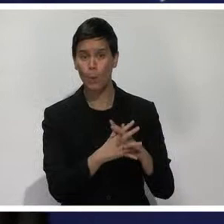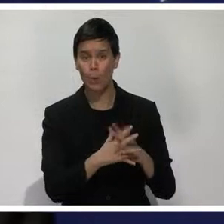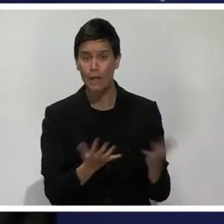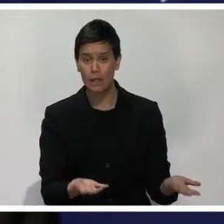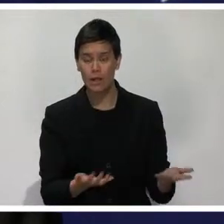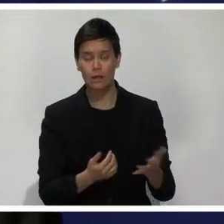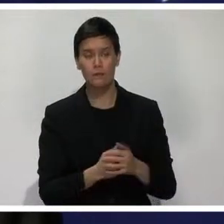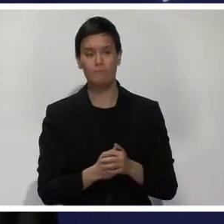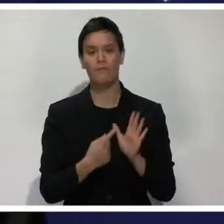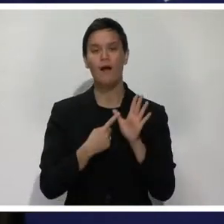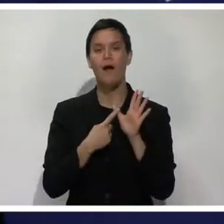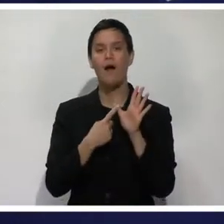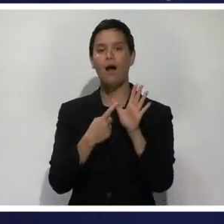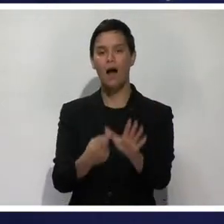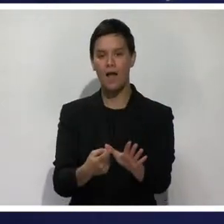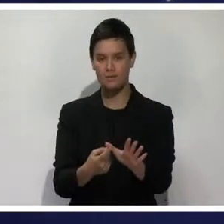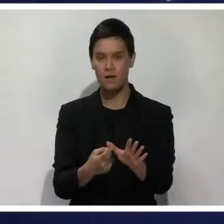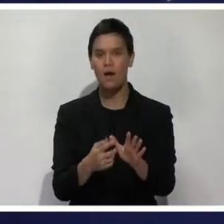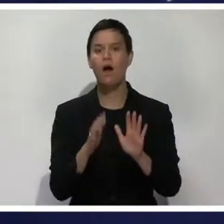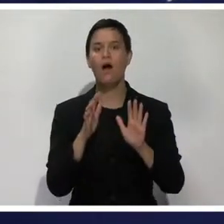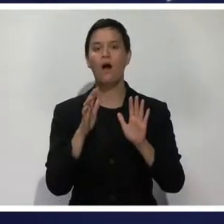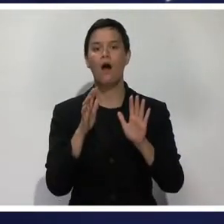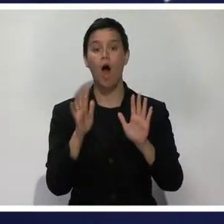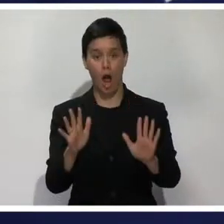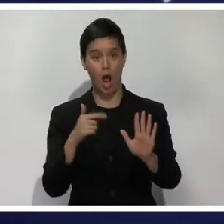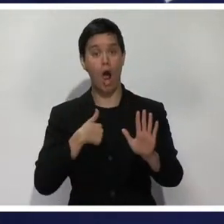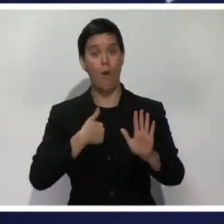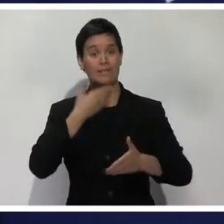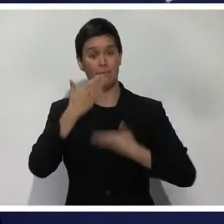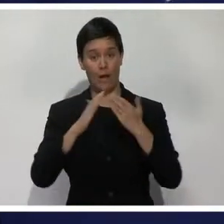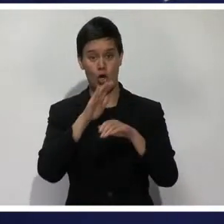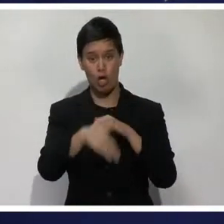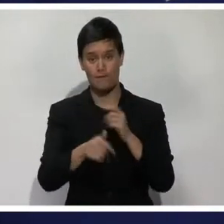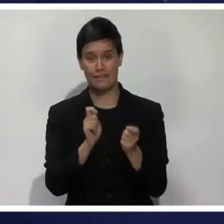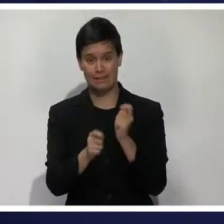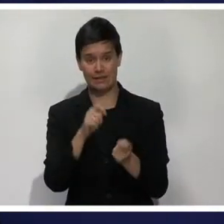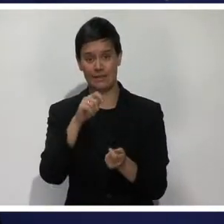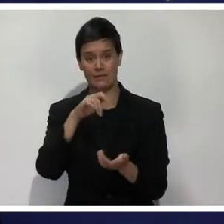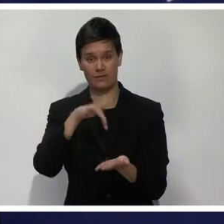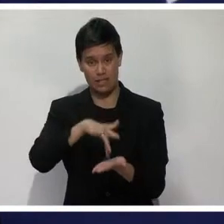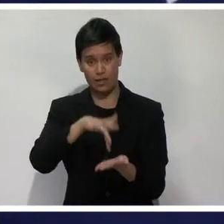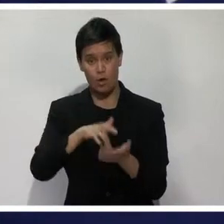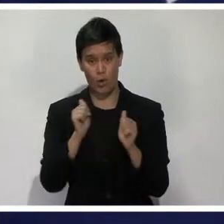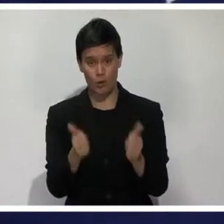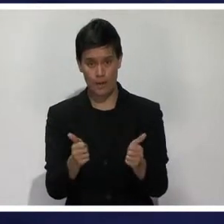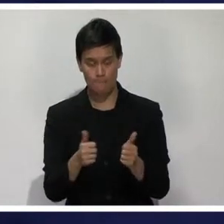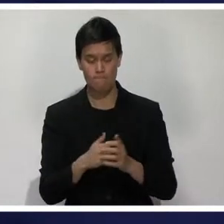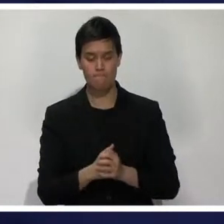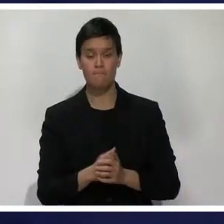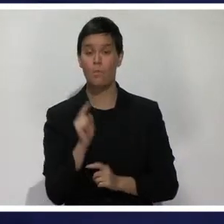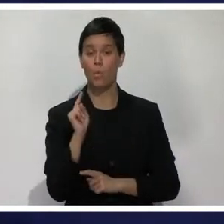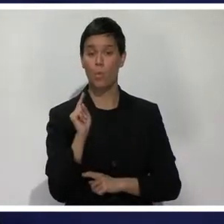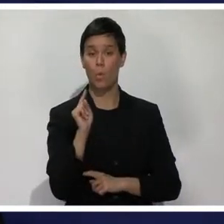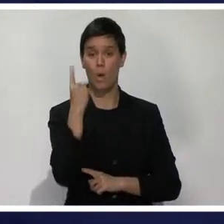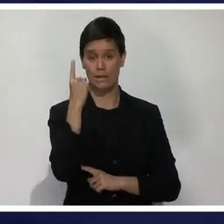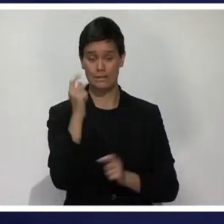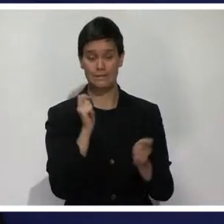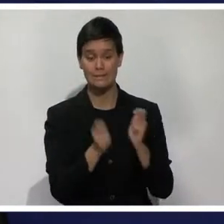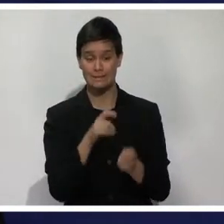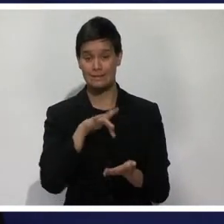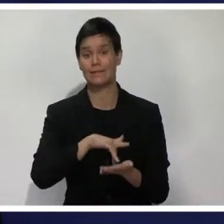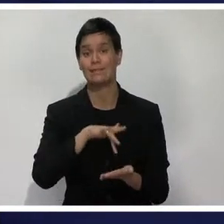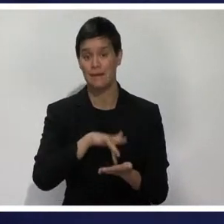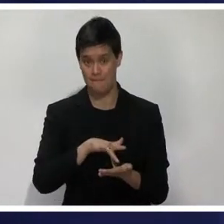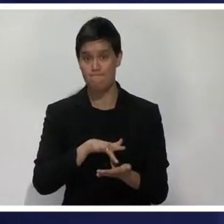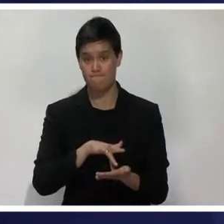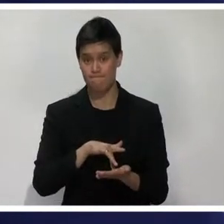because they have been asked to isolate. I'll just go over the testing stations as asked. We have in Auckland, and keeping in mind